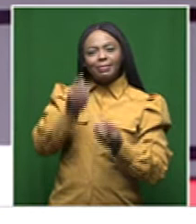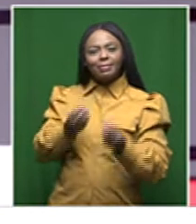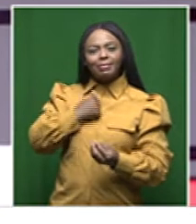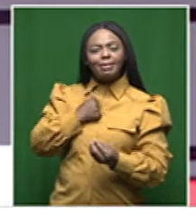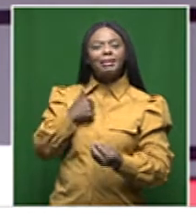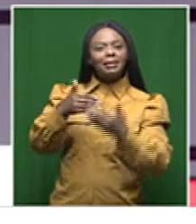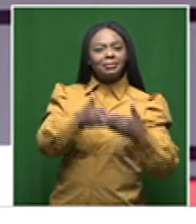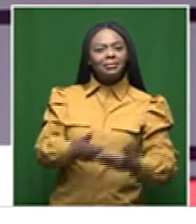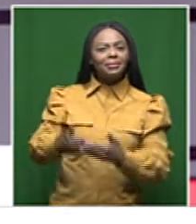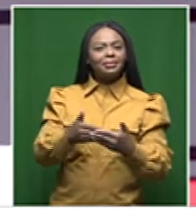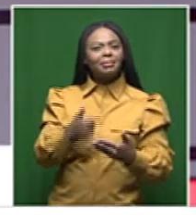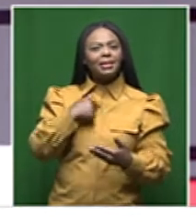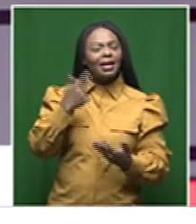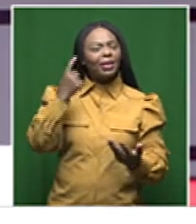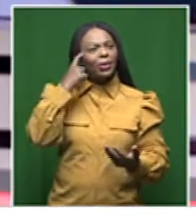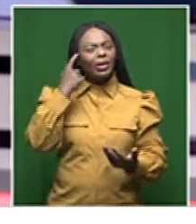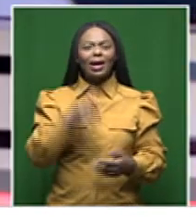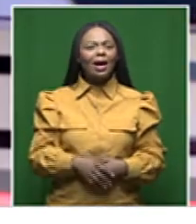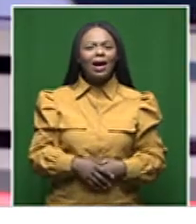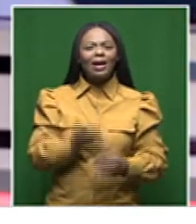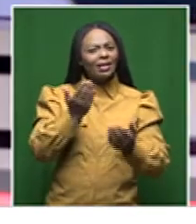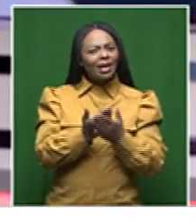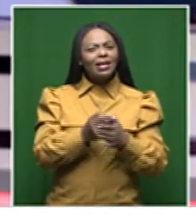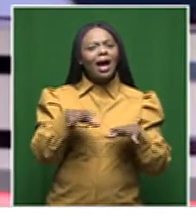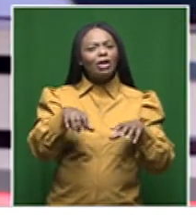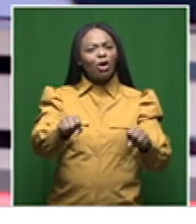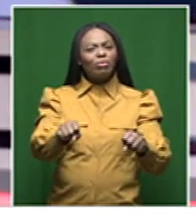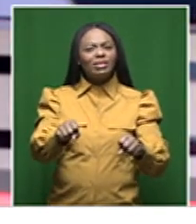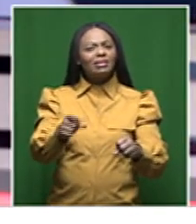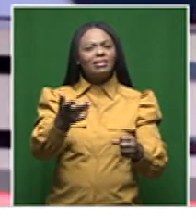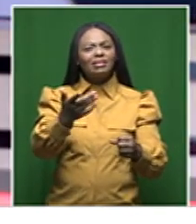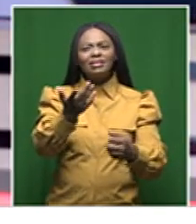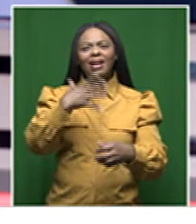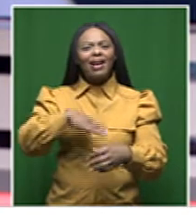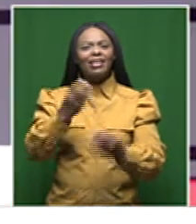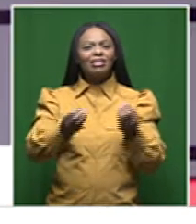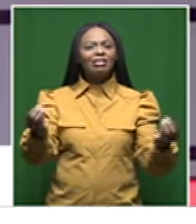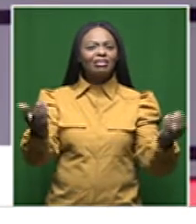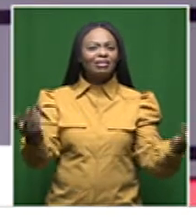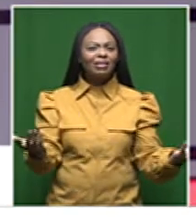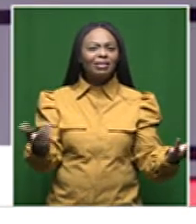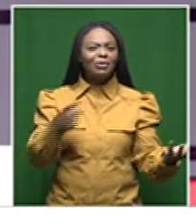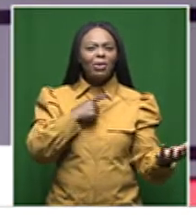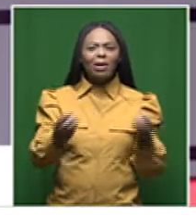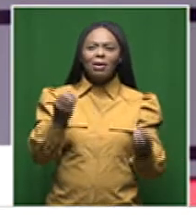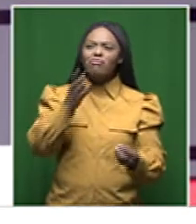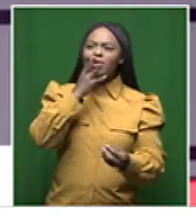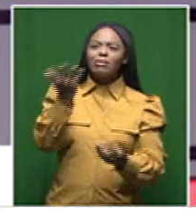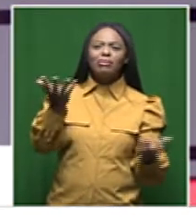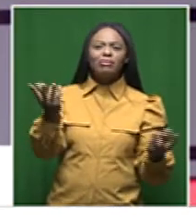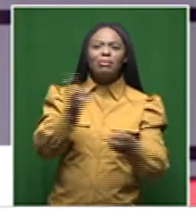should have gone for adoption long time ago. So, yeah, so I look back and I say, I shouldn't have put myself through